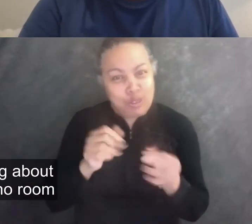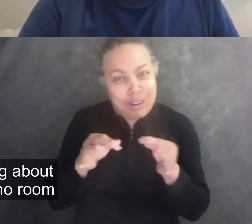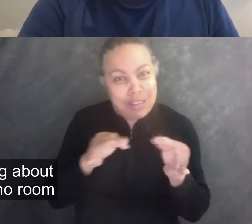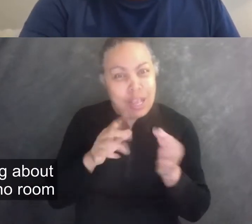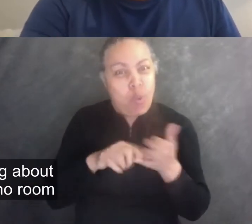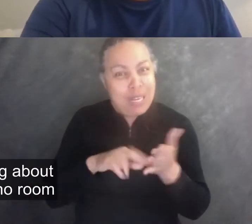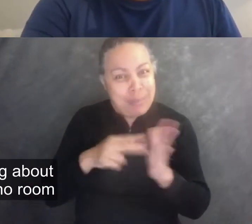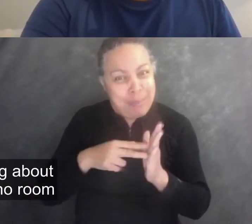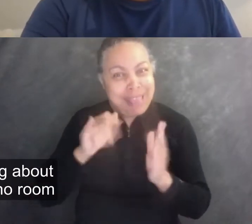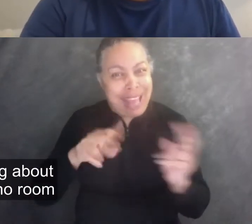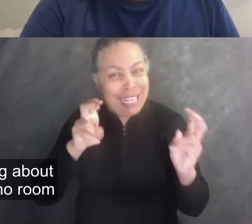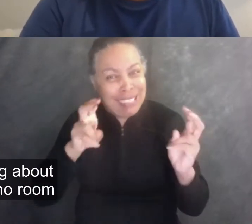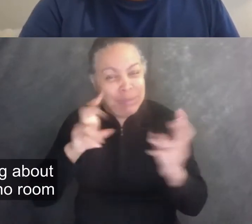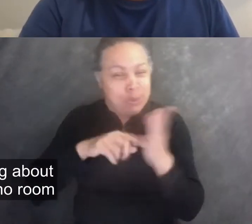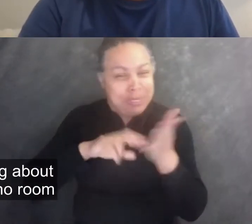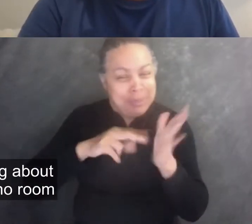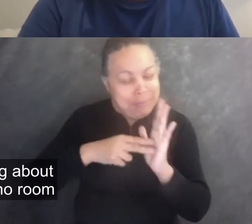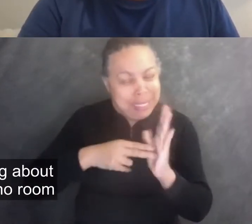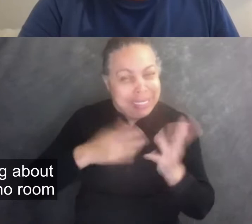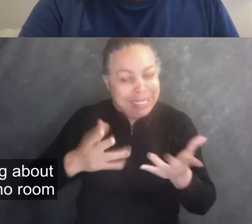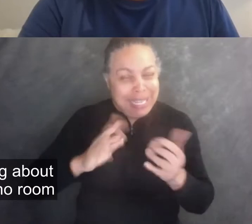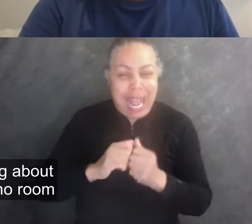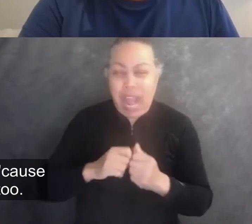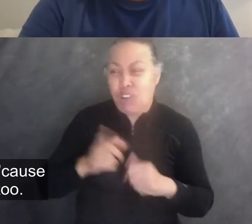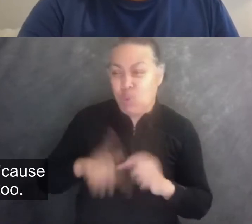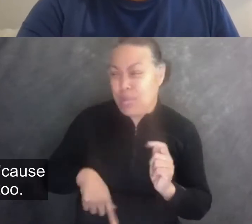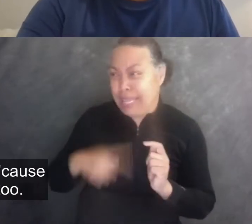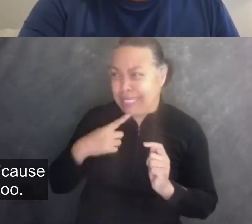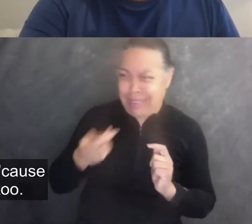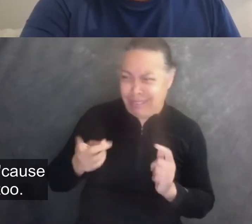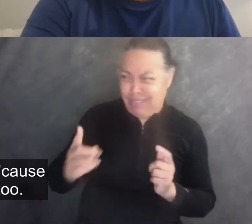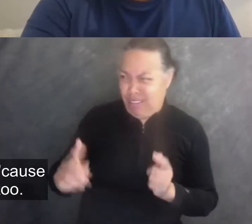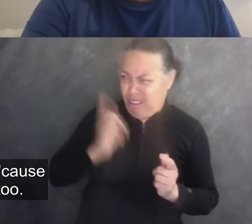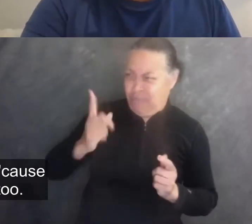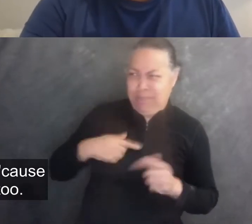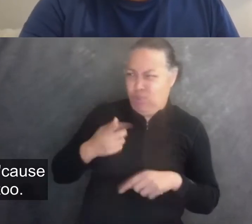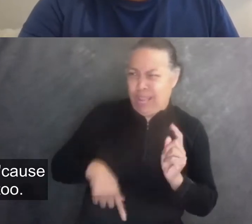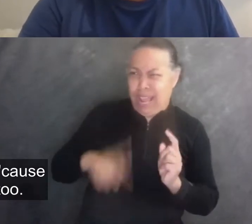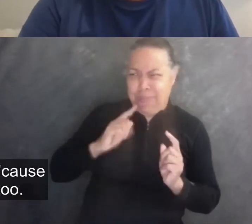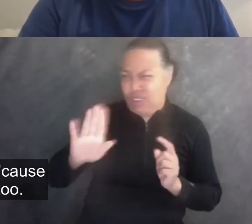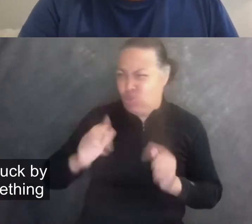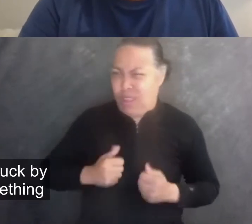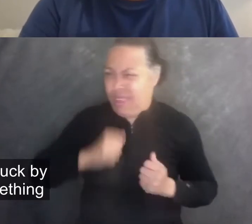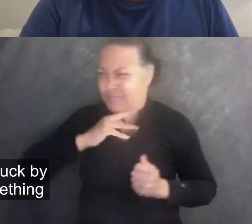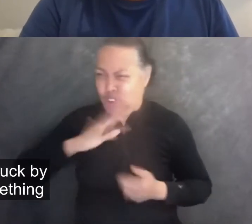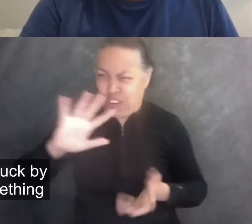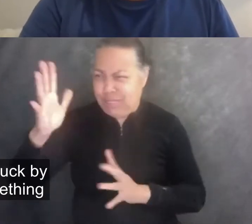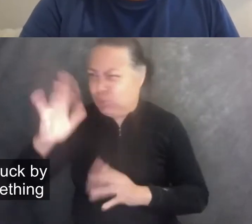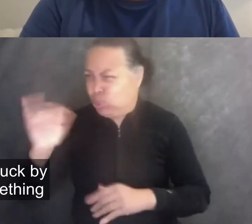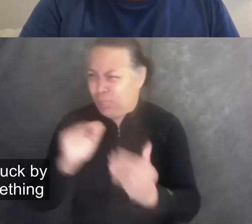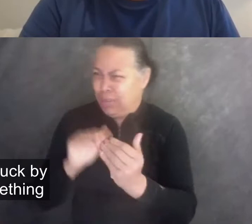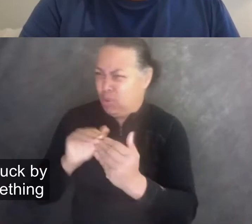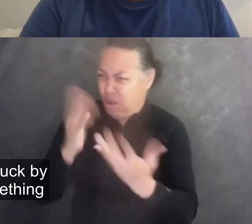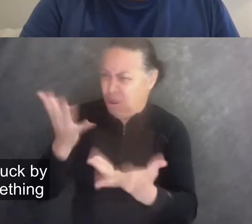the idiom, the thing about how you ain't got no room to talk about me because your life dirty too. And I was just